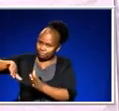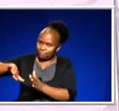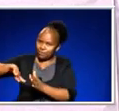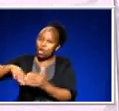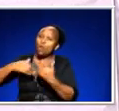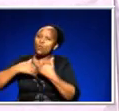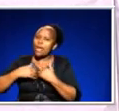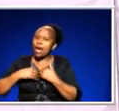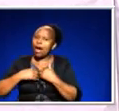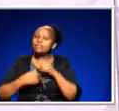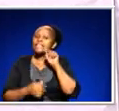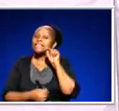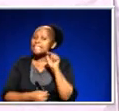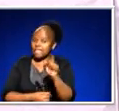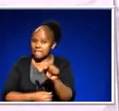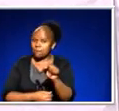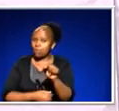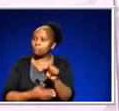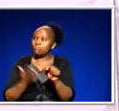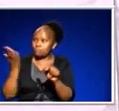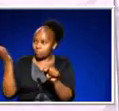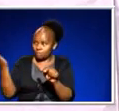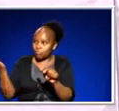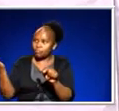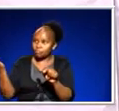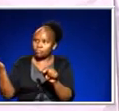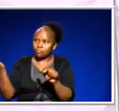is where we have the decimal.